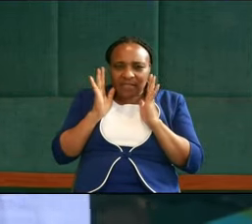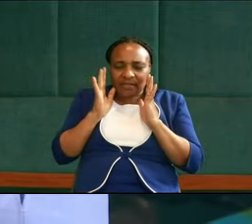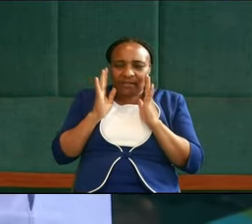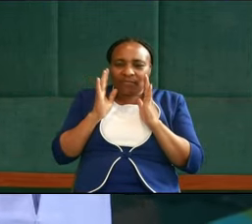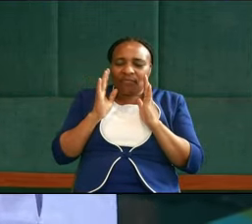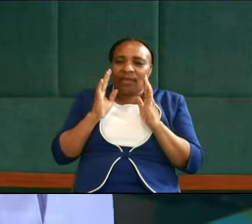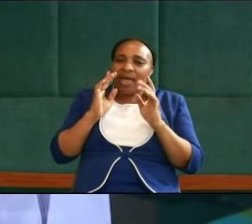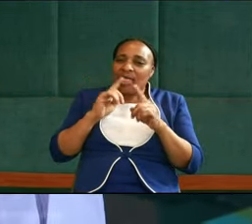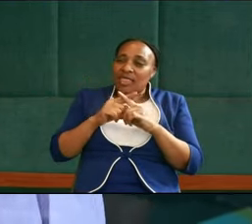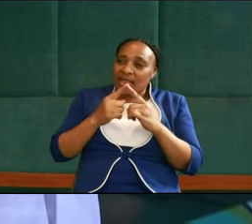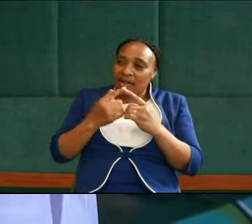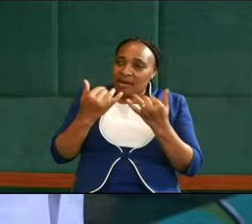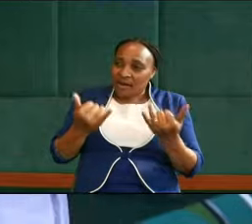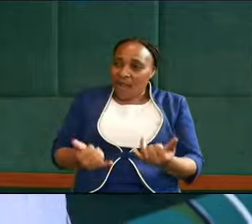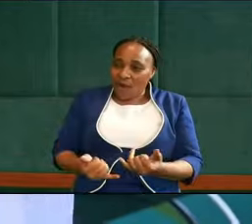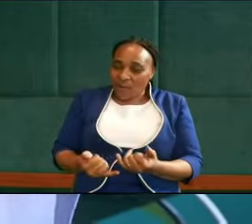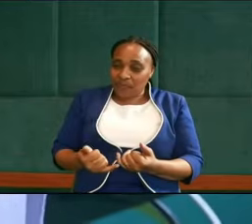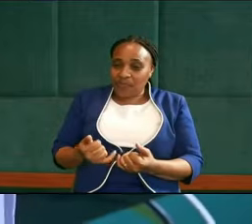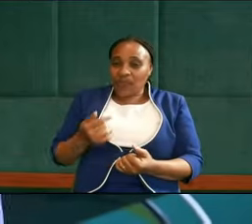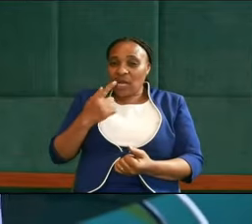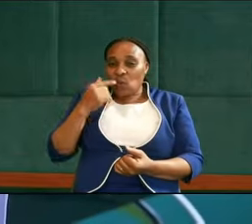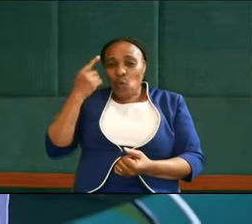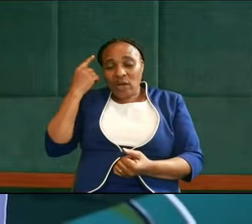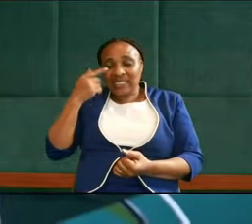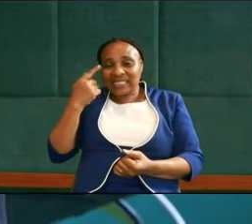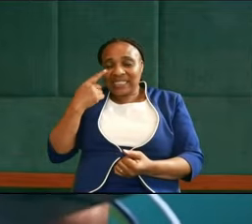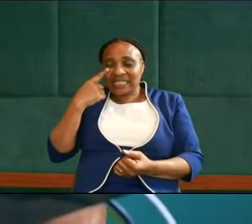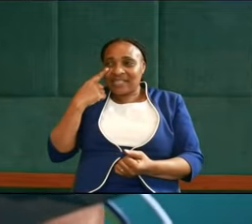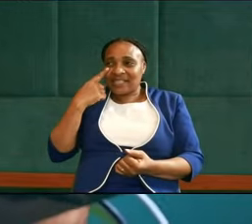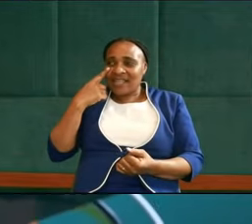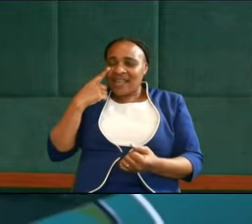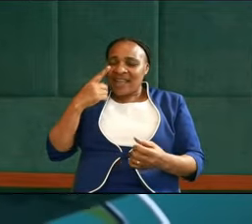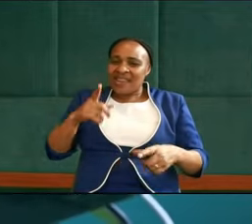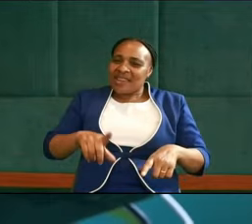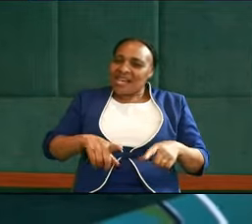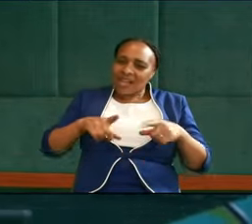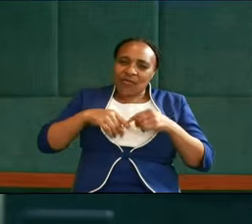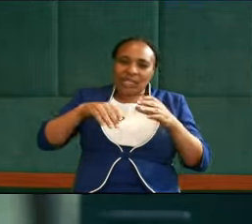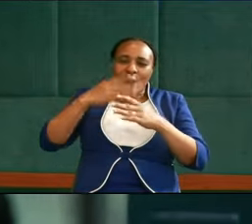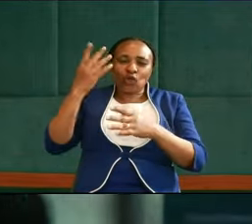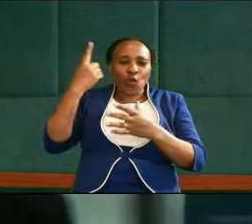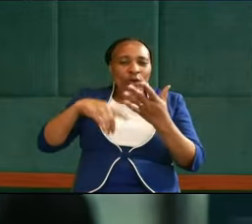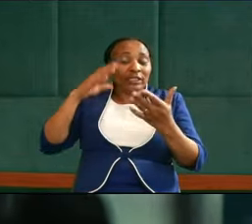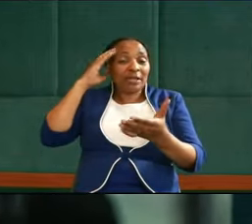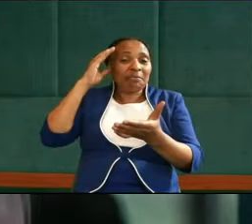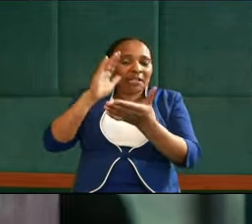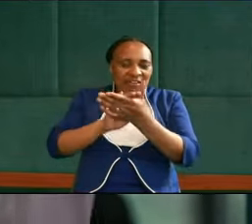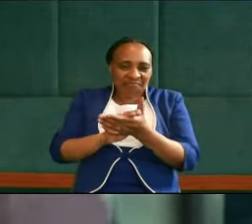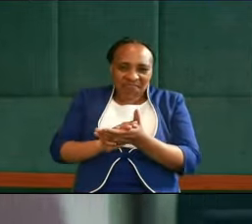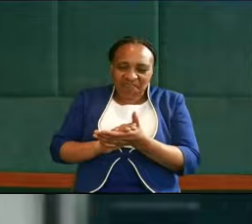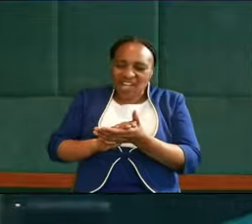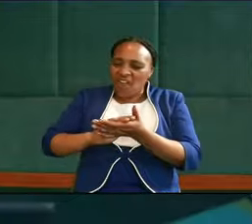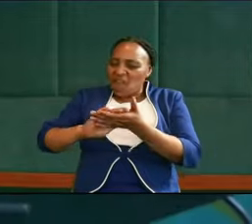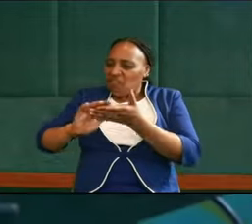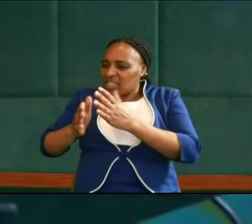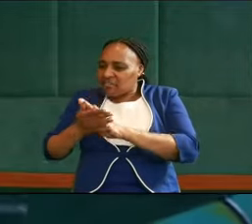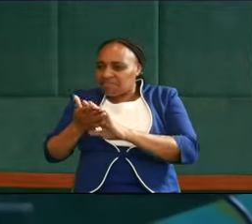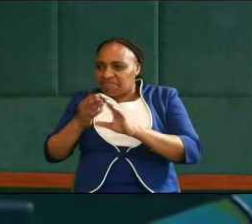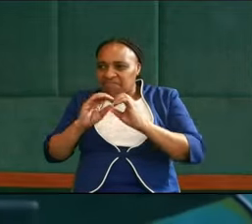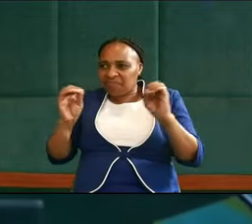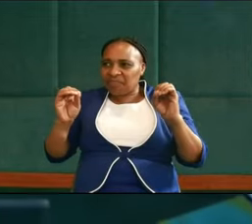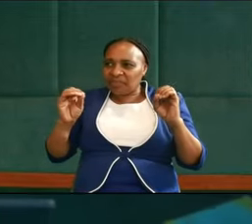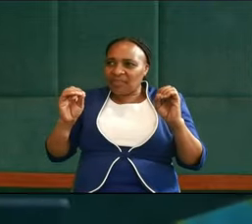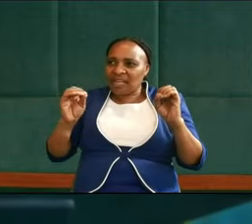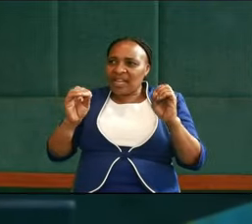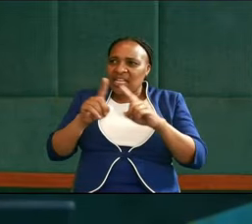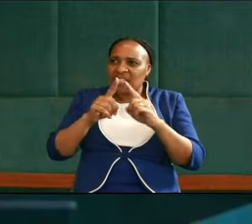And Ellen White says, they lived out what they believe. They were not just professors, preachers. It reminds